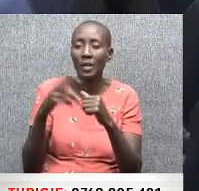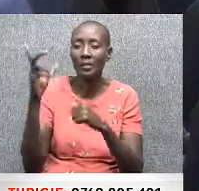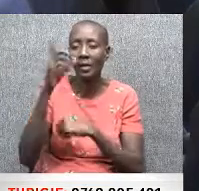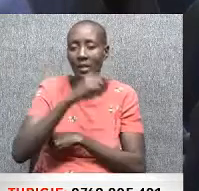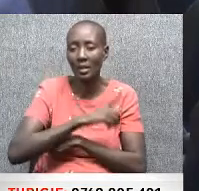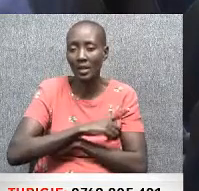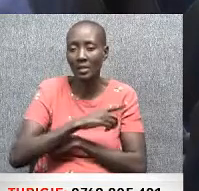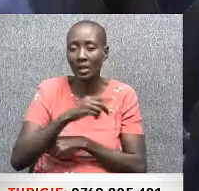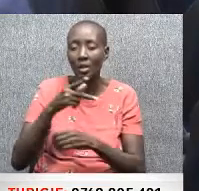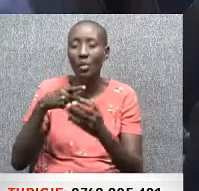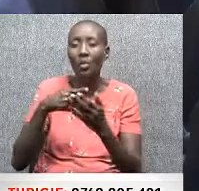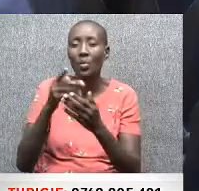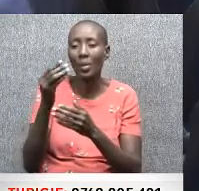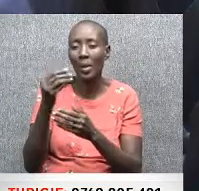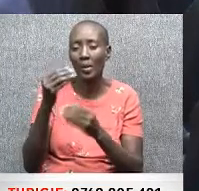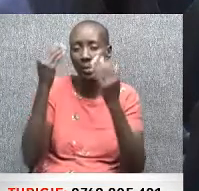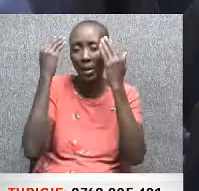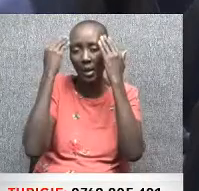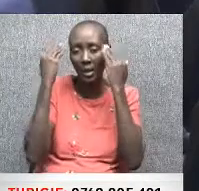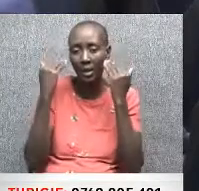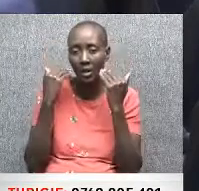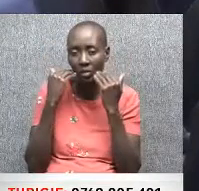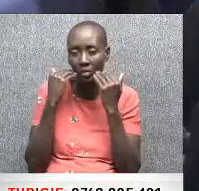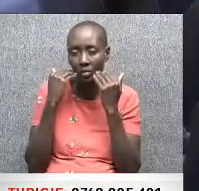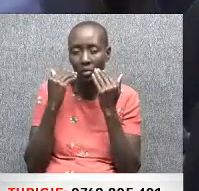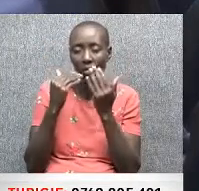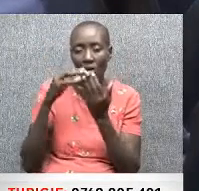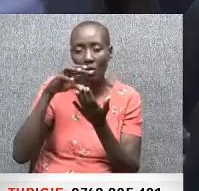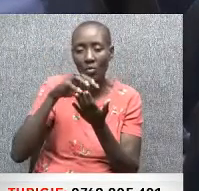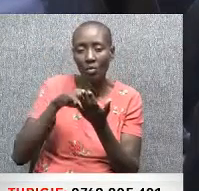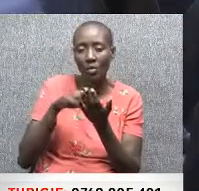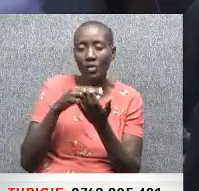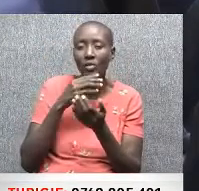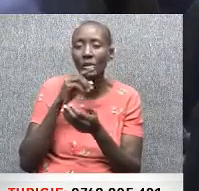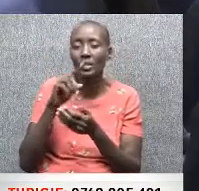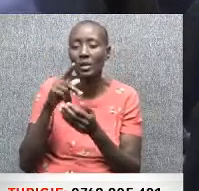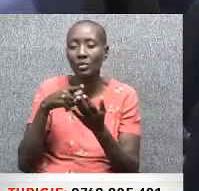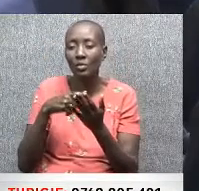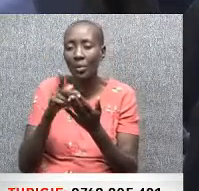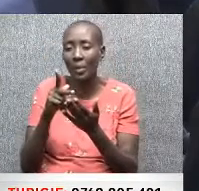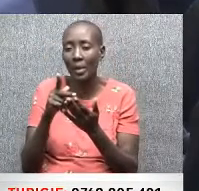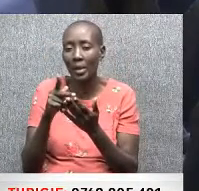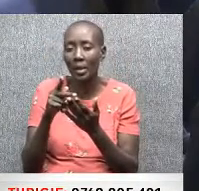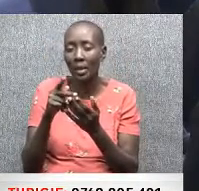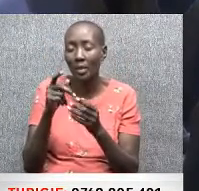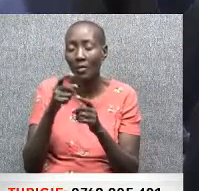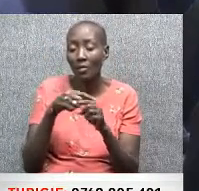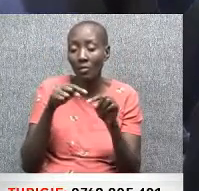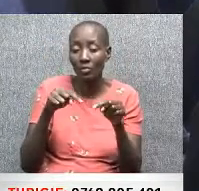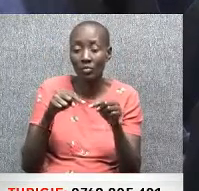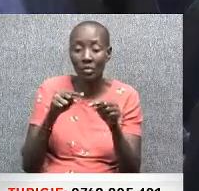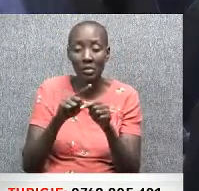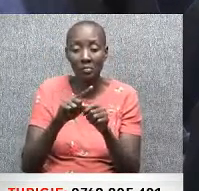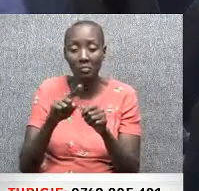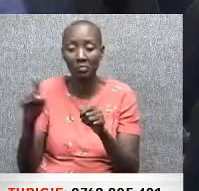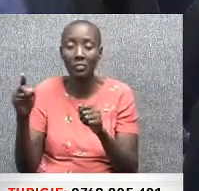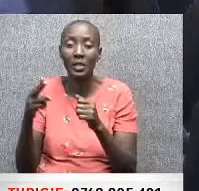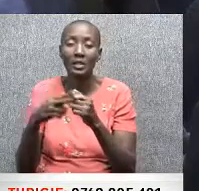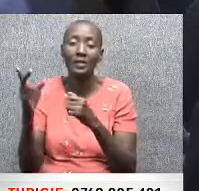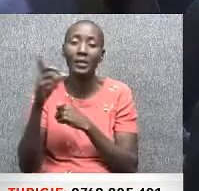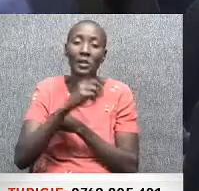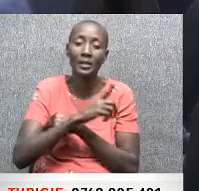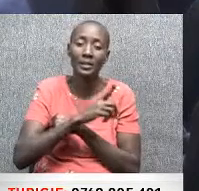court given his condition. So he has to pay the money between today and within 7